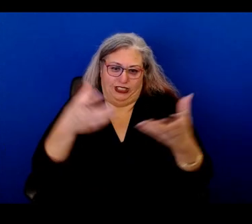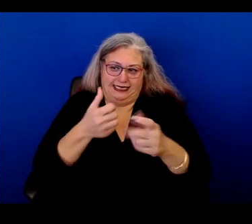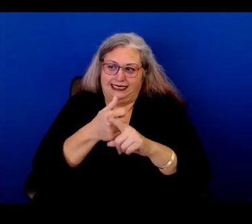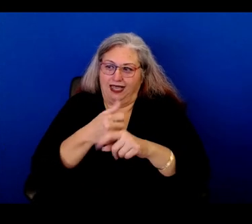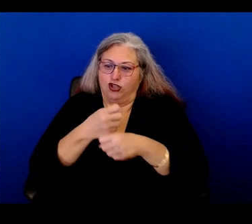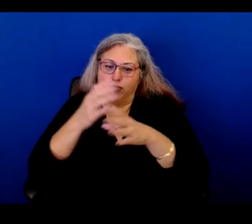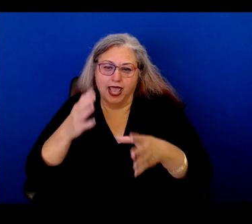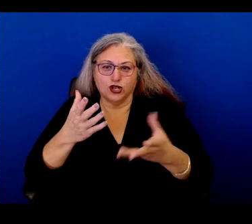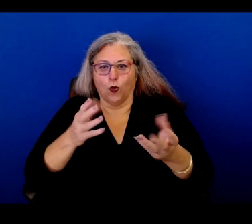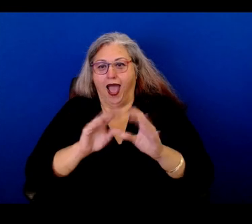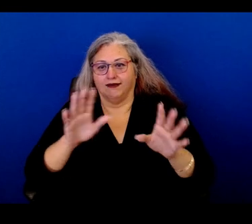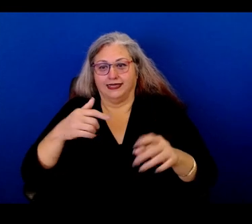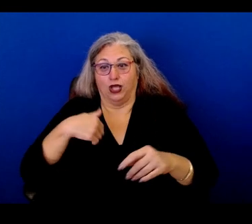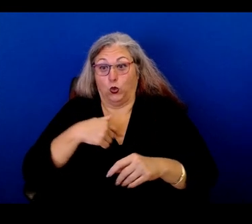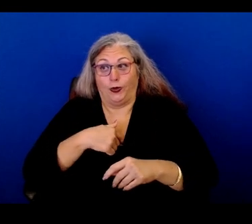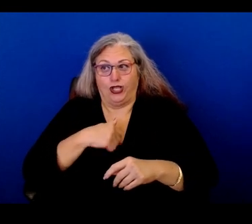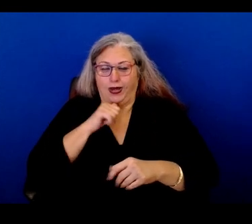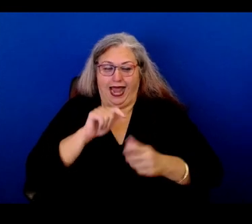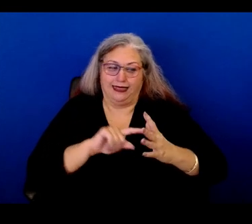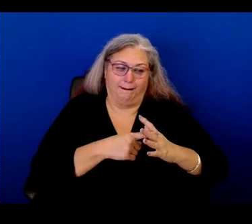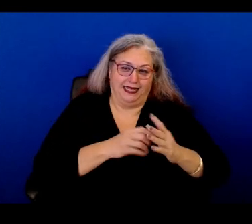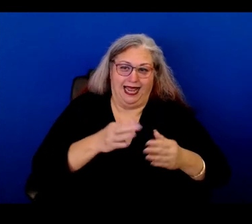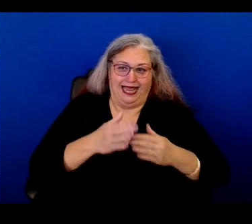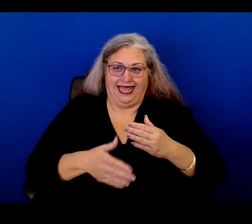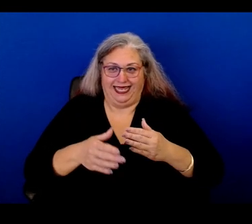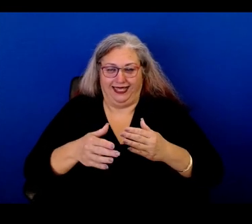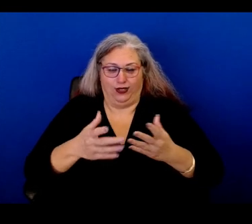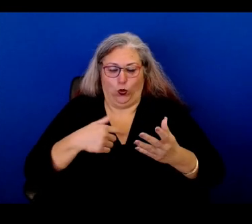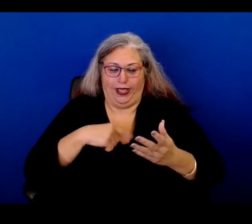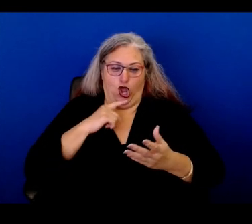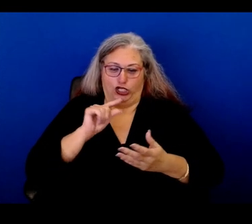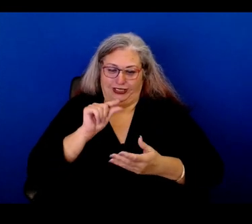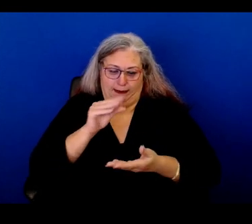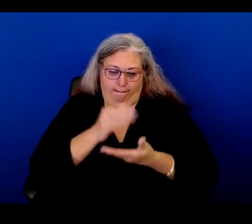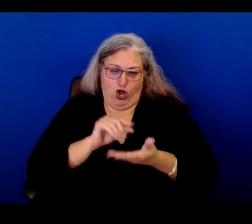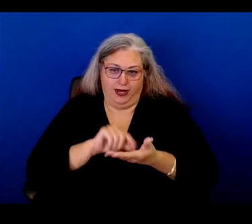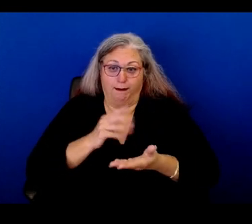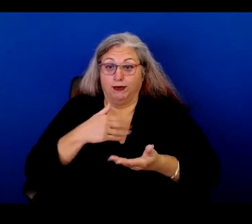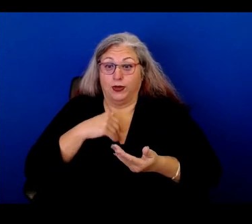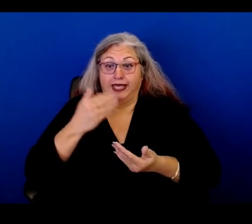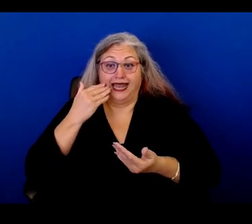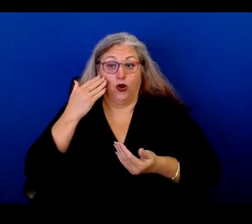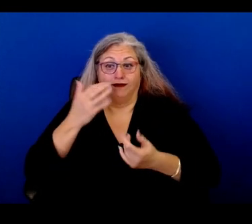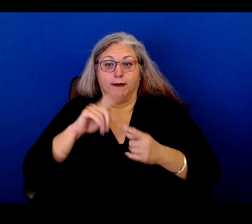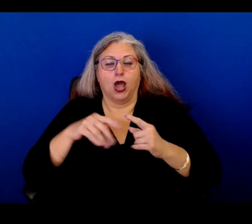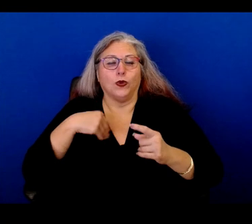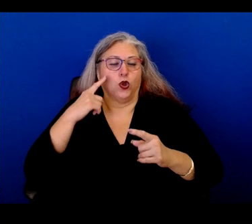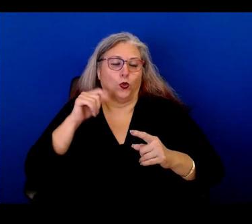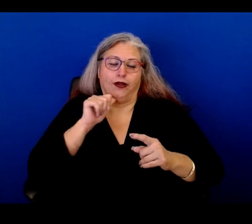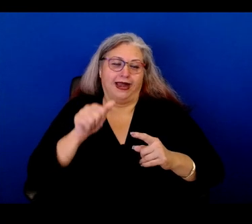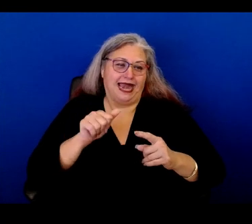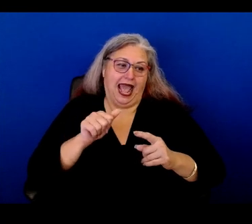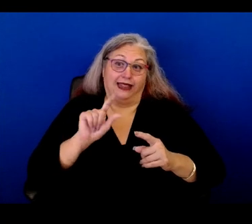creator. Obviously, we're not the beginning and ending of anything. One thing we know, we may not know everything, but we know we're not the beginning and ending of